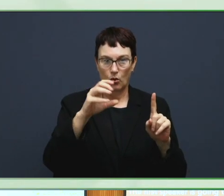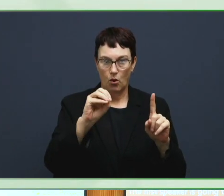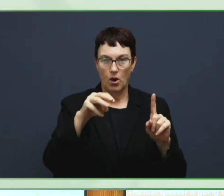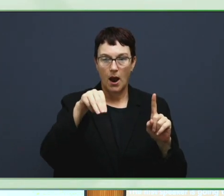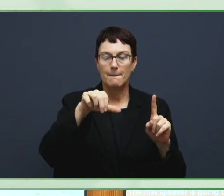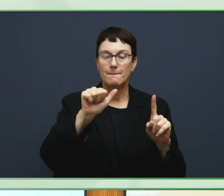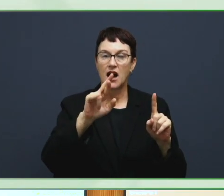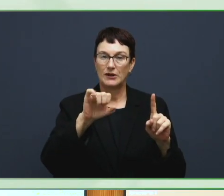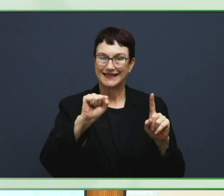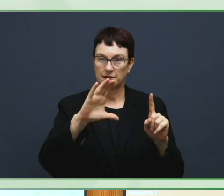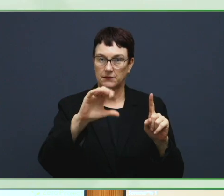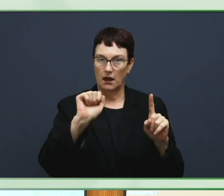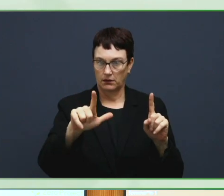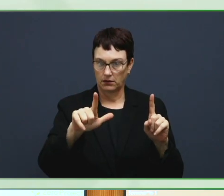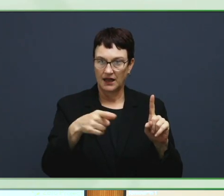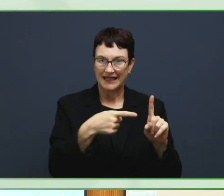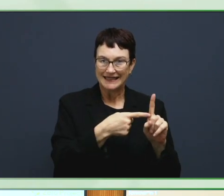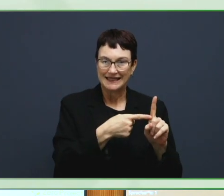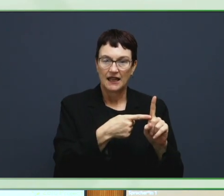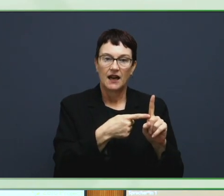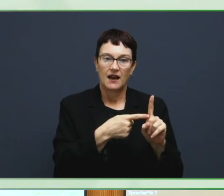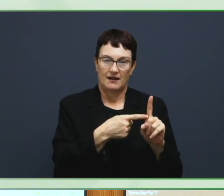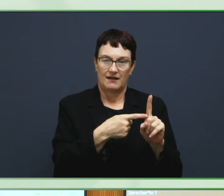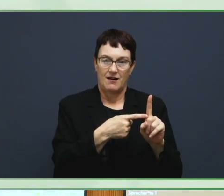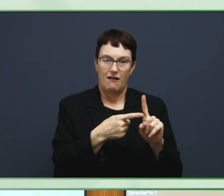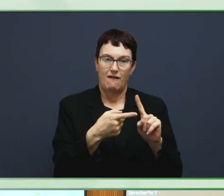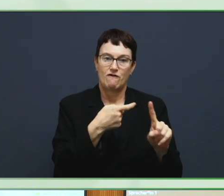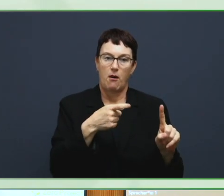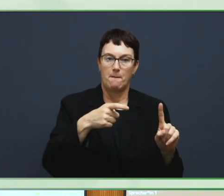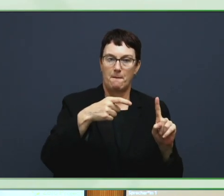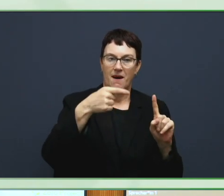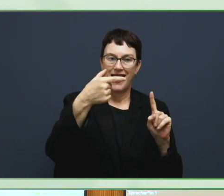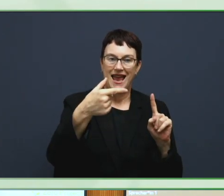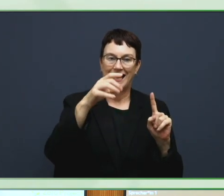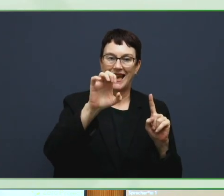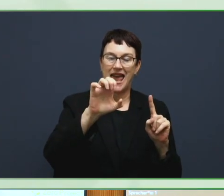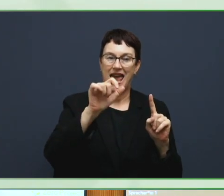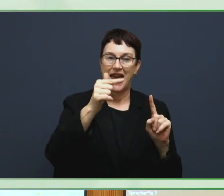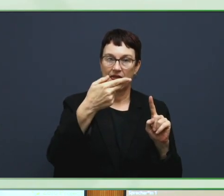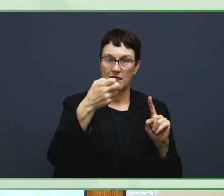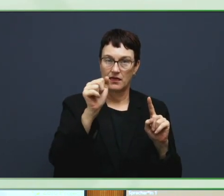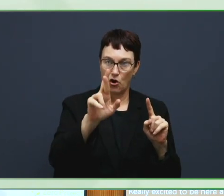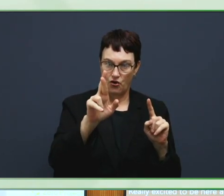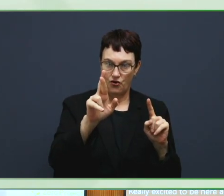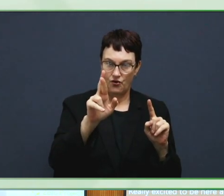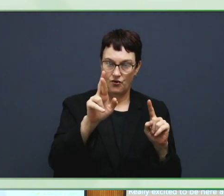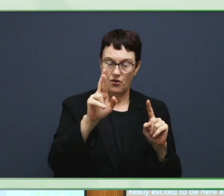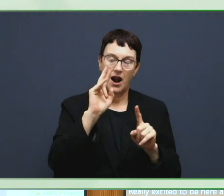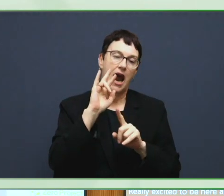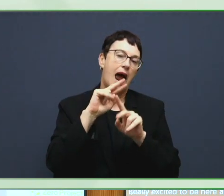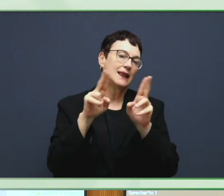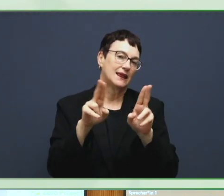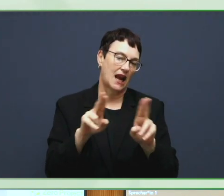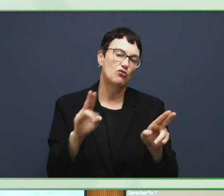Well, first of all, thank you, Elaine. Really excited to be here. And thank you, everybody, for joining us. So I'm going to share a little bit about